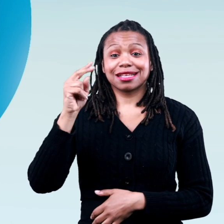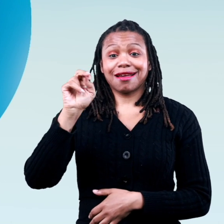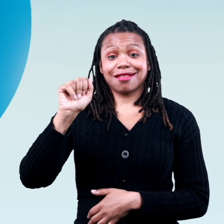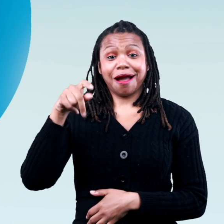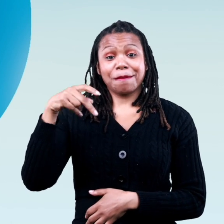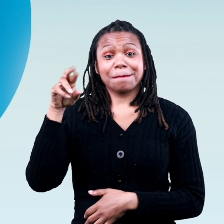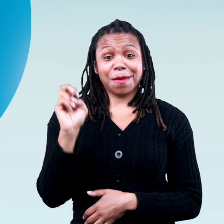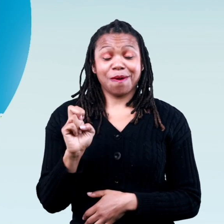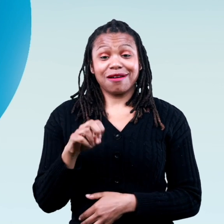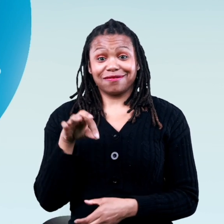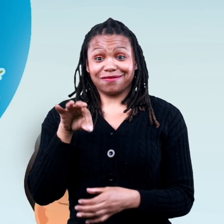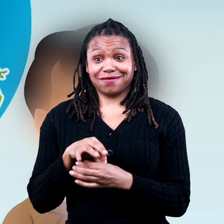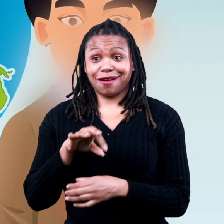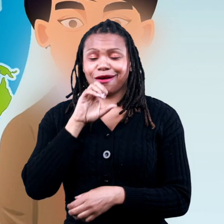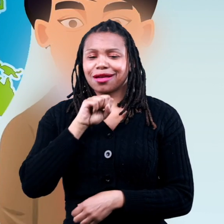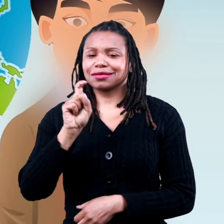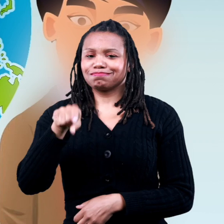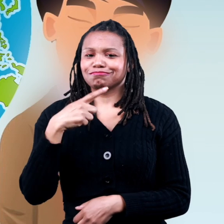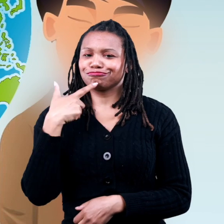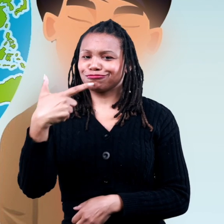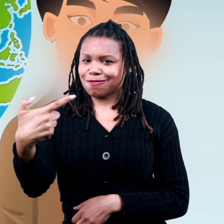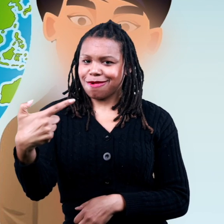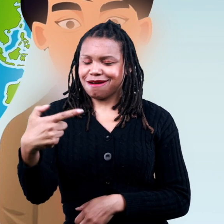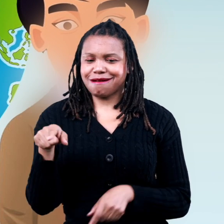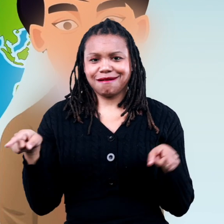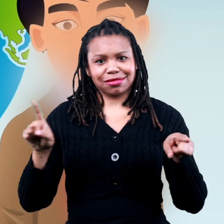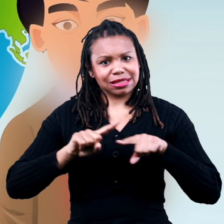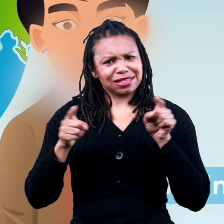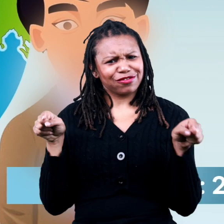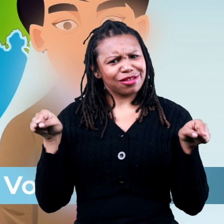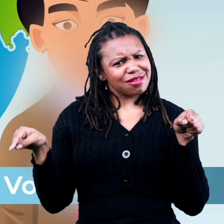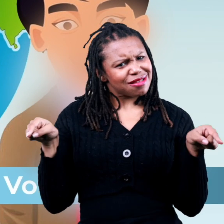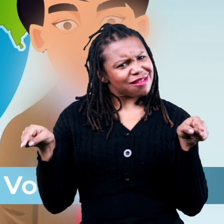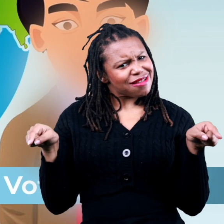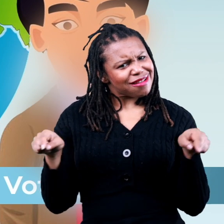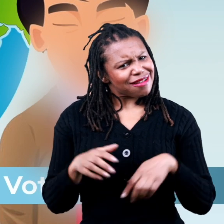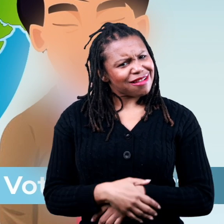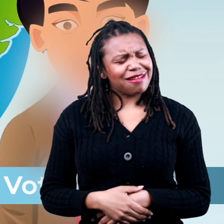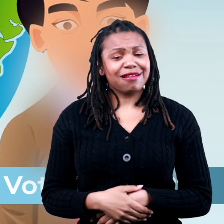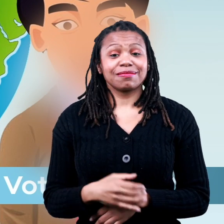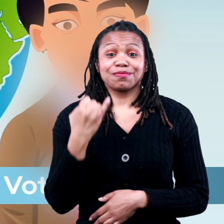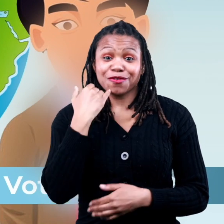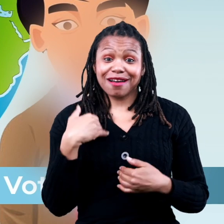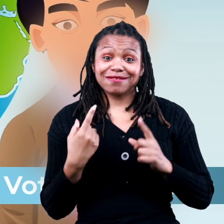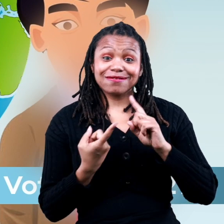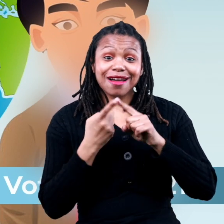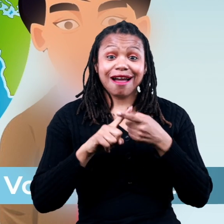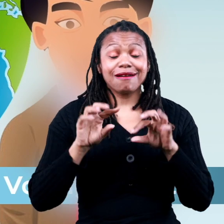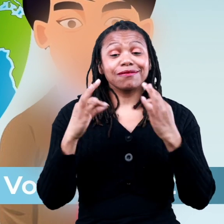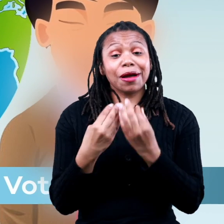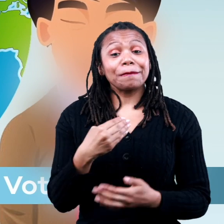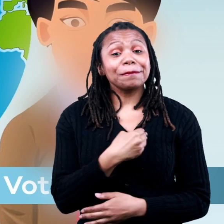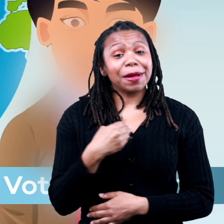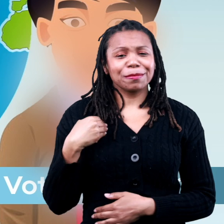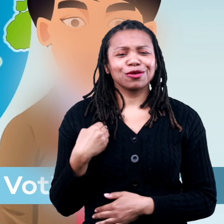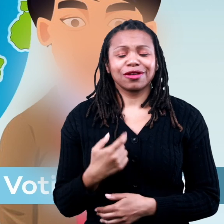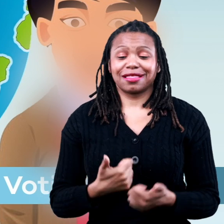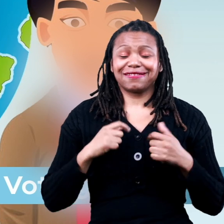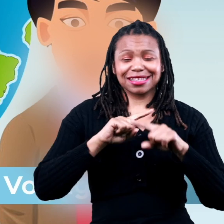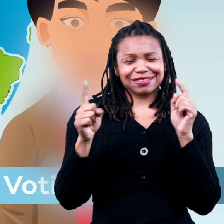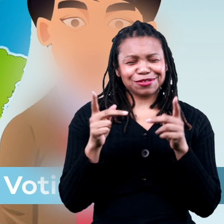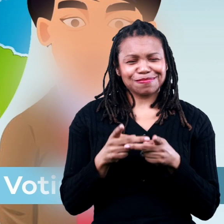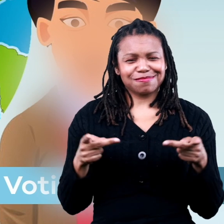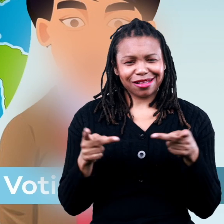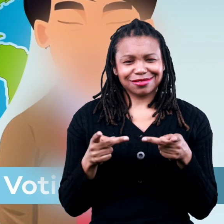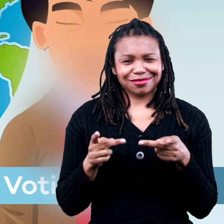18. But if you live in Singapore, the voting age is 21. If you have a friend or family member